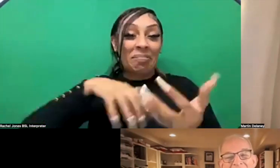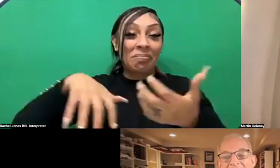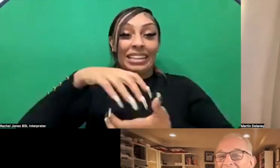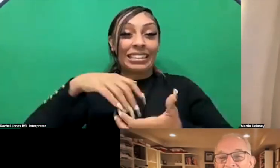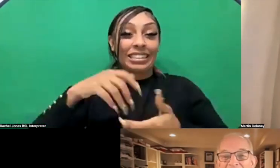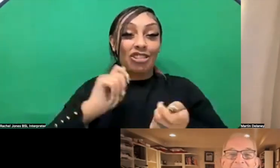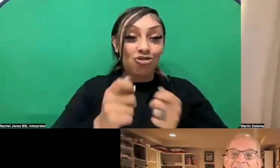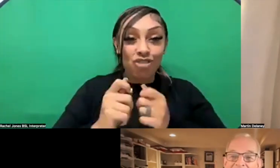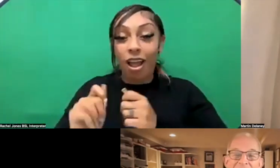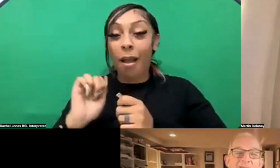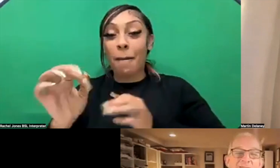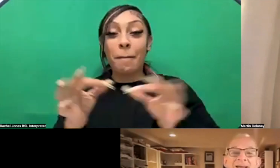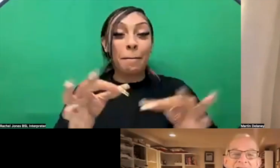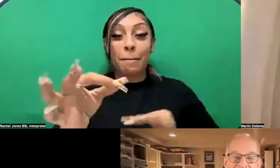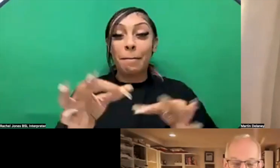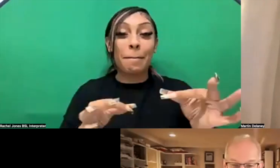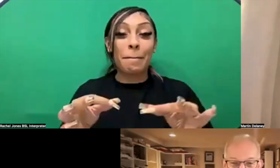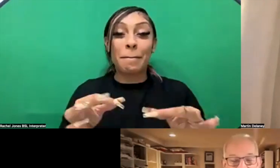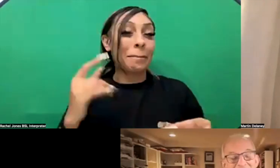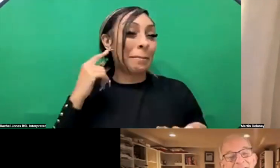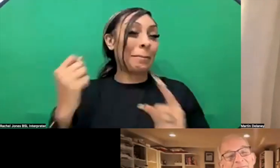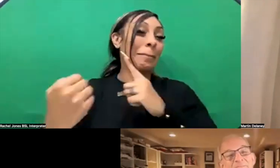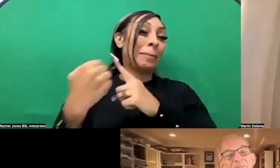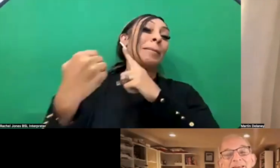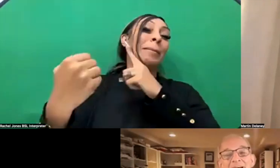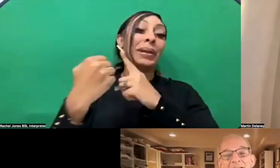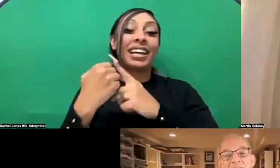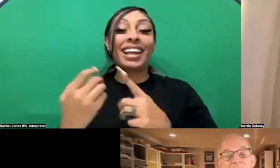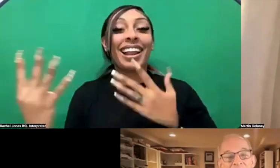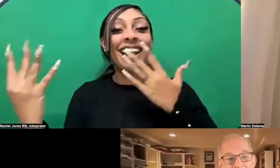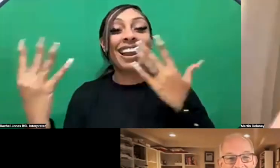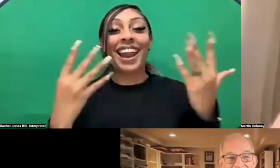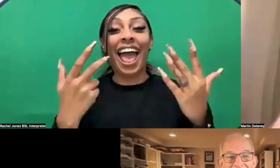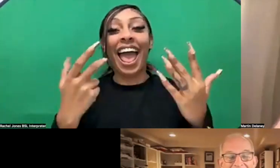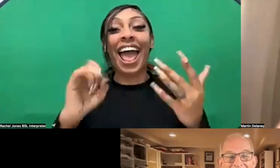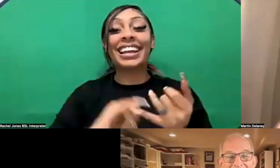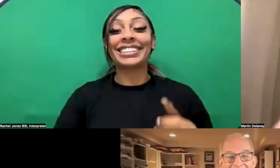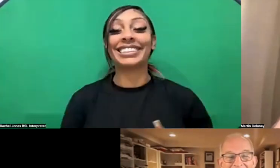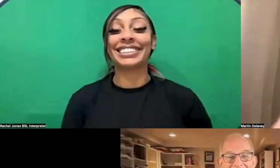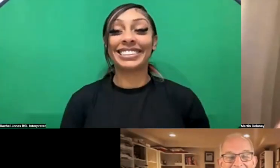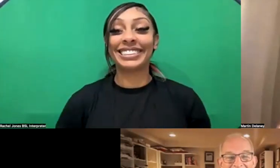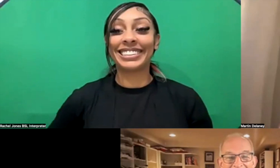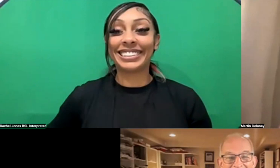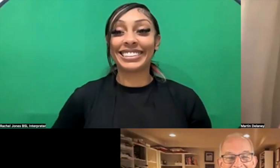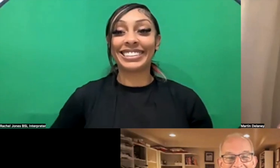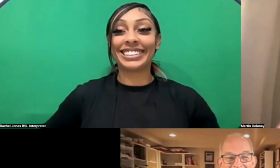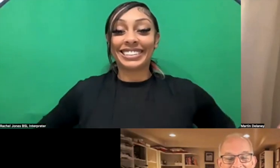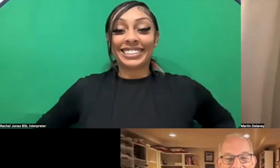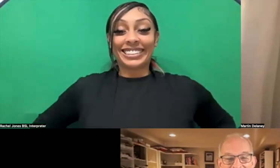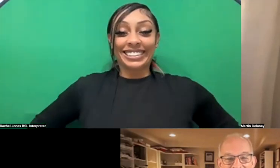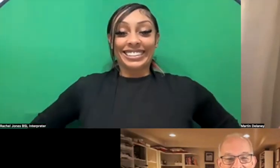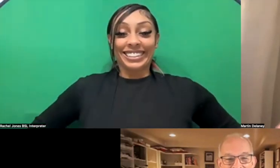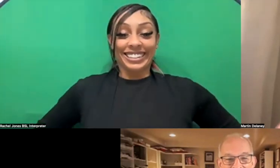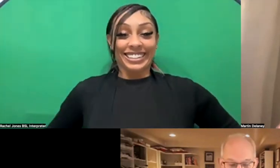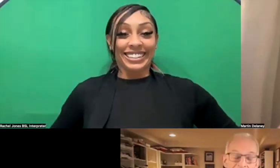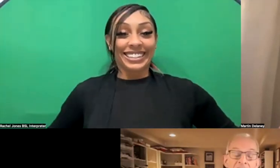You know, it smacked of 1980s, right? Using those sounds is a great way to evoke that era. Is true.